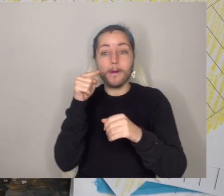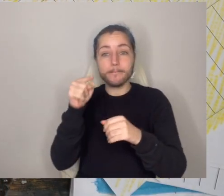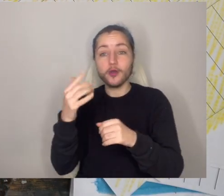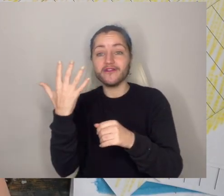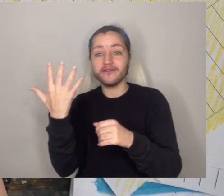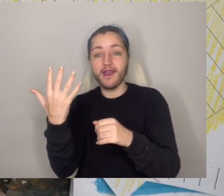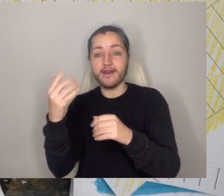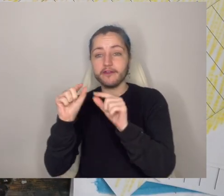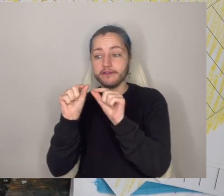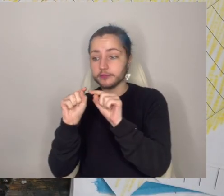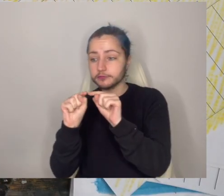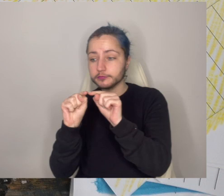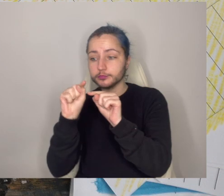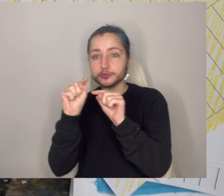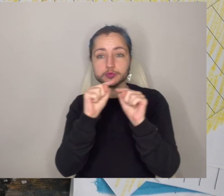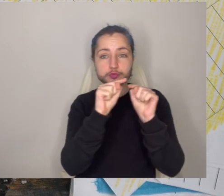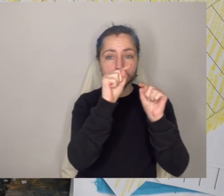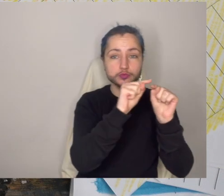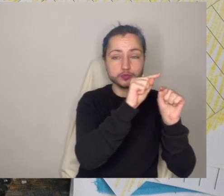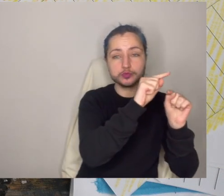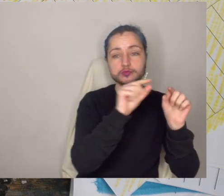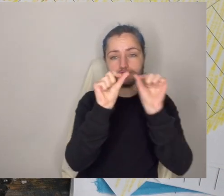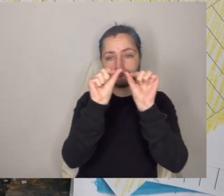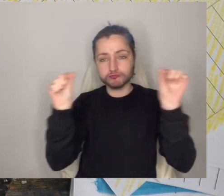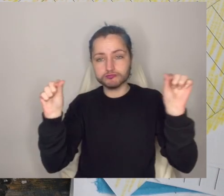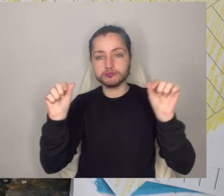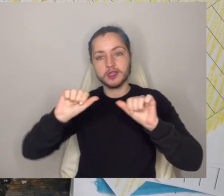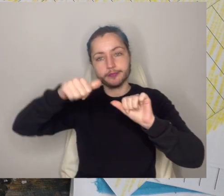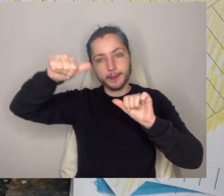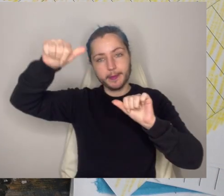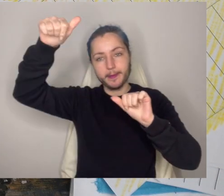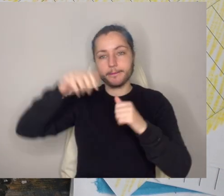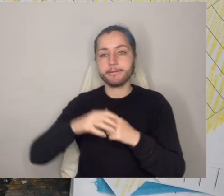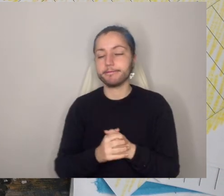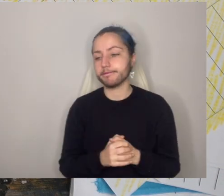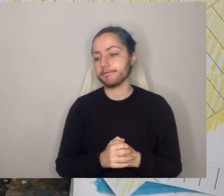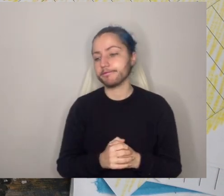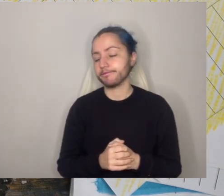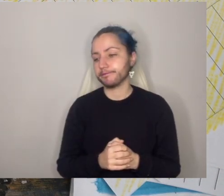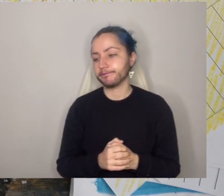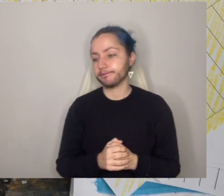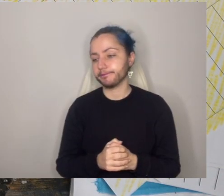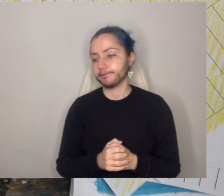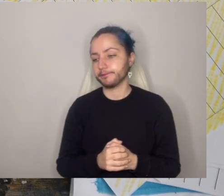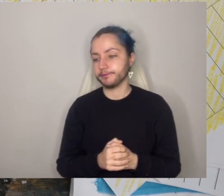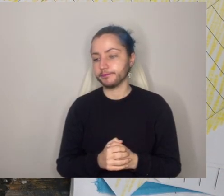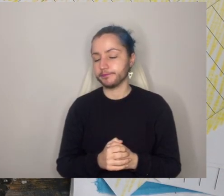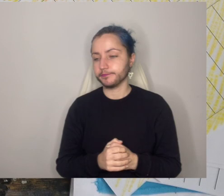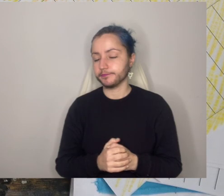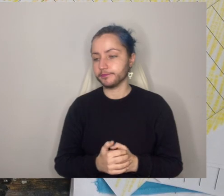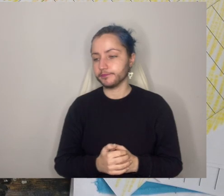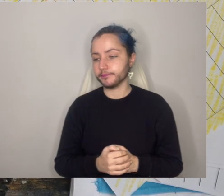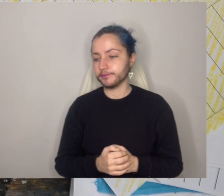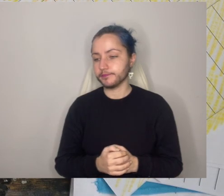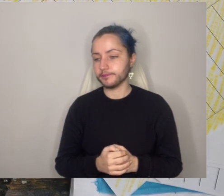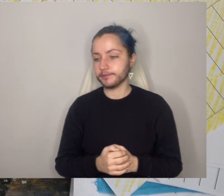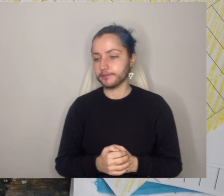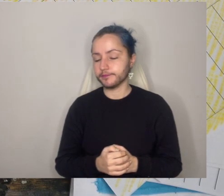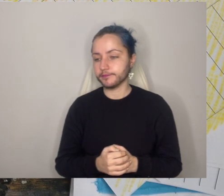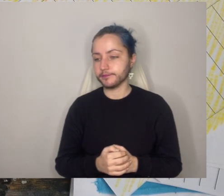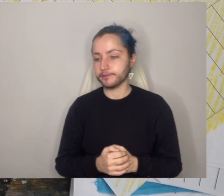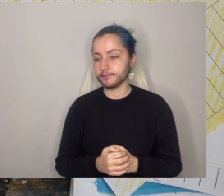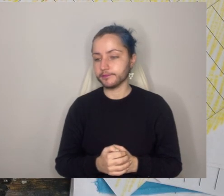them as a 1.5. So for 4 sunshines, you need 1, 2, 3, 4, 5 of the thinner